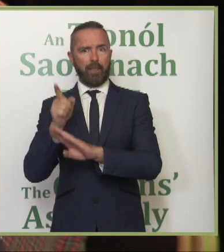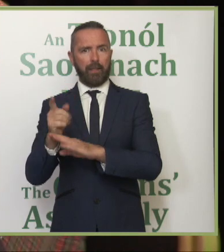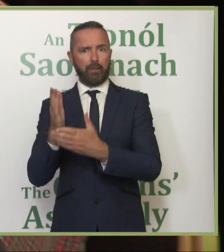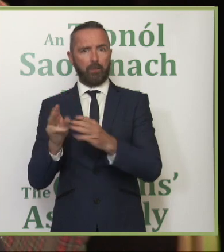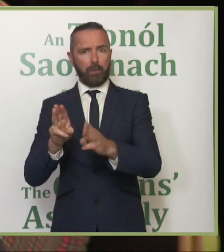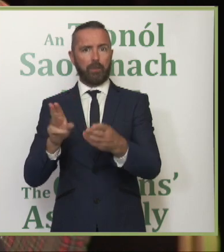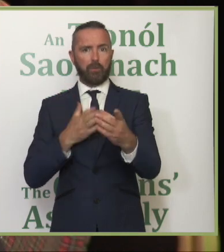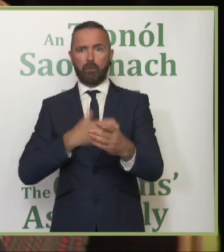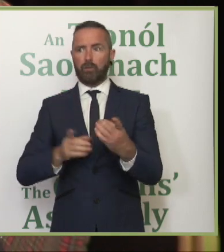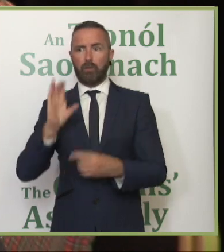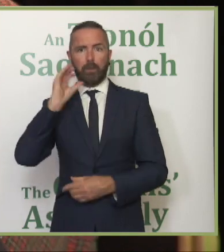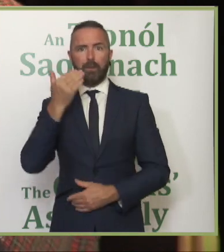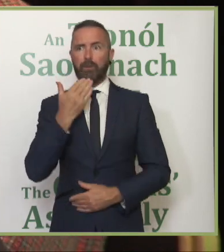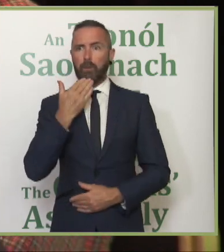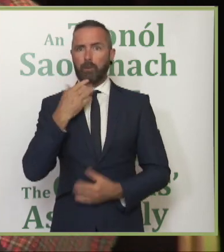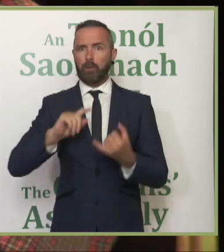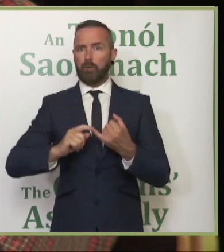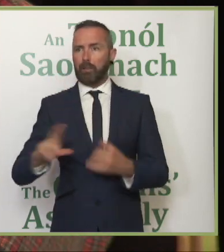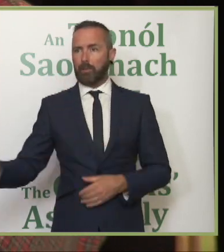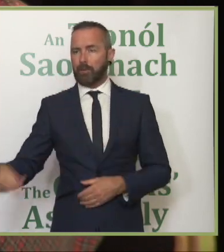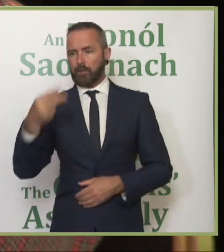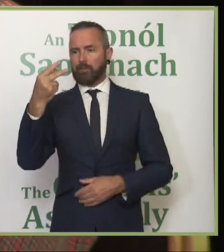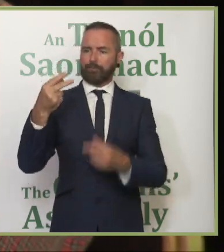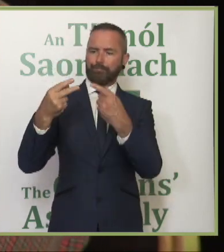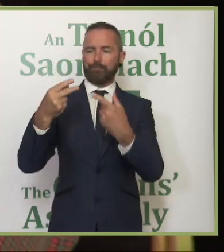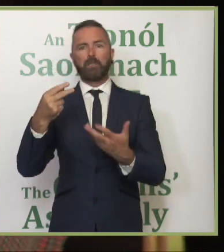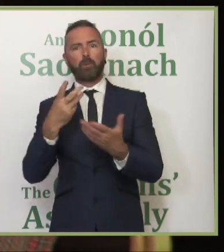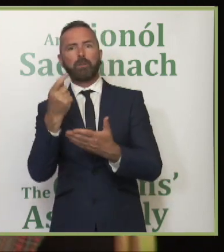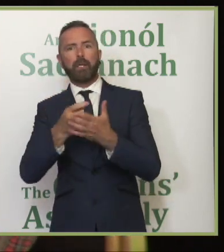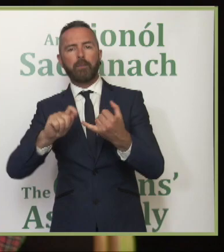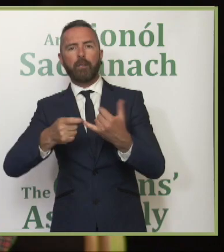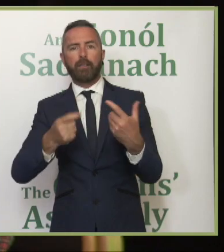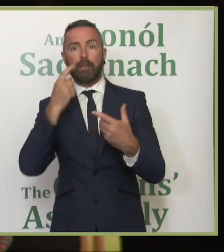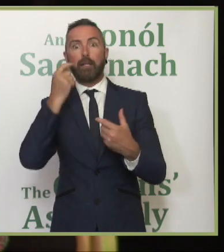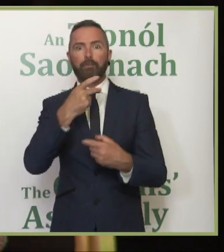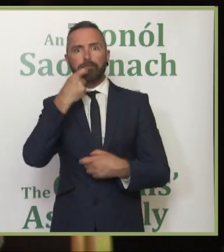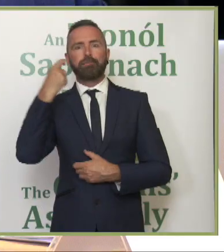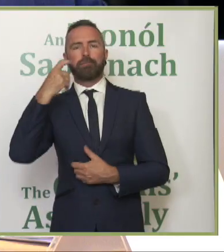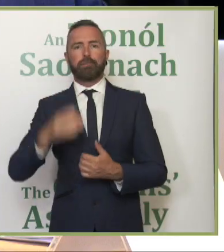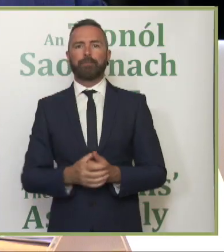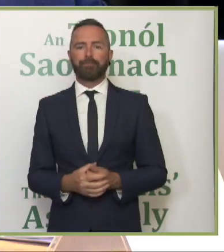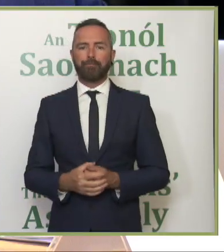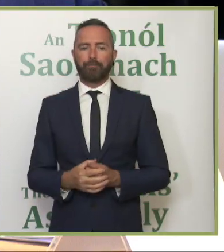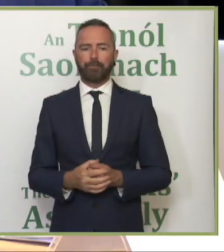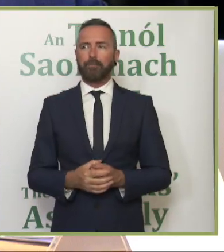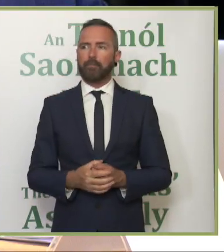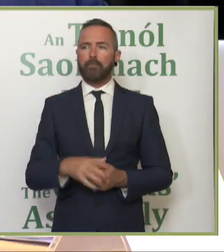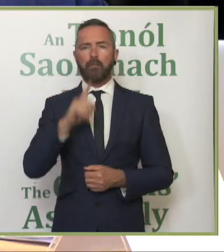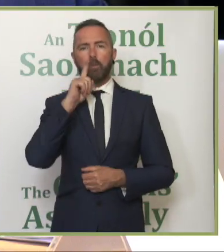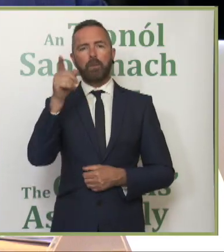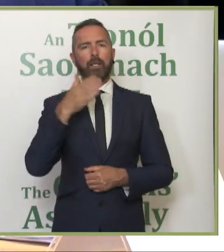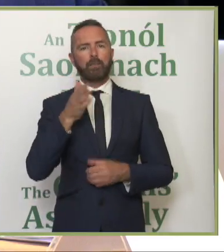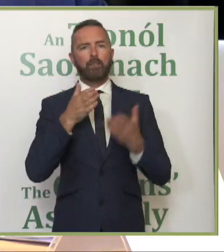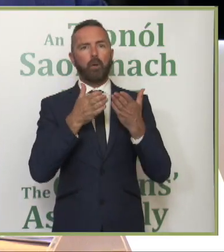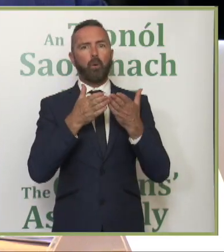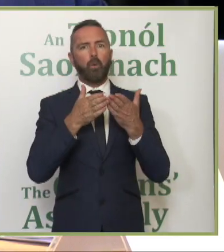guy showed me how this stuff when I tried it or whatever else. But so that's the wider sense of being educated. But I think it is a big part of the